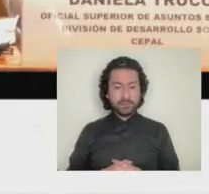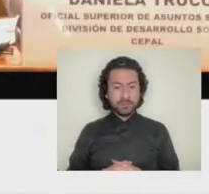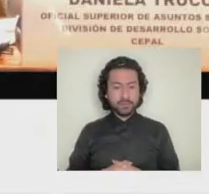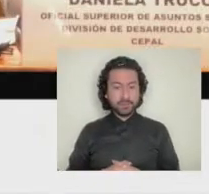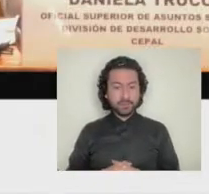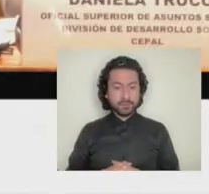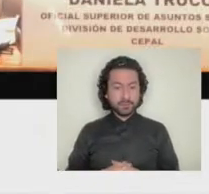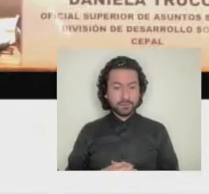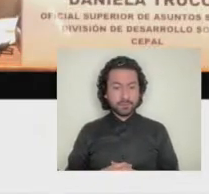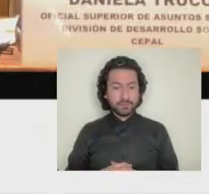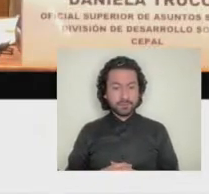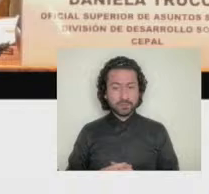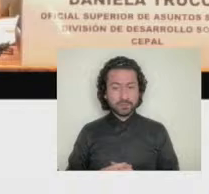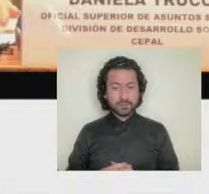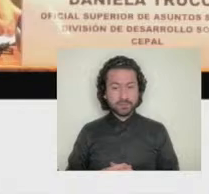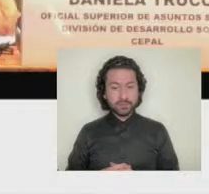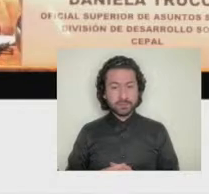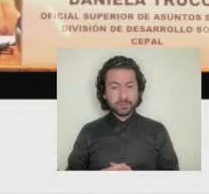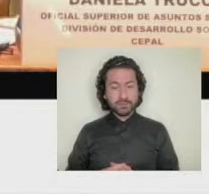Thank you very much.